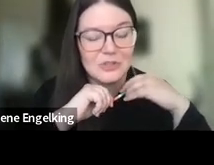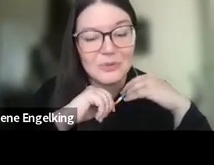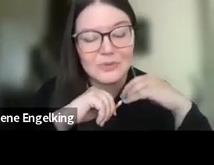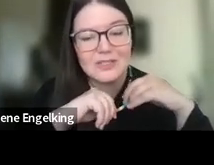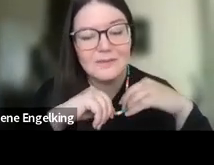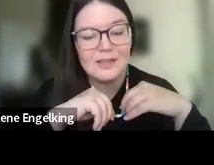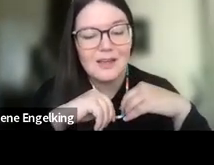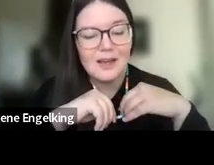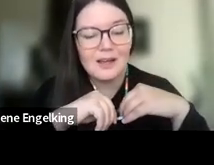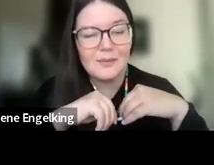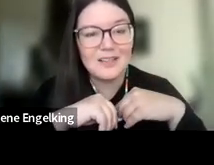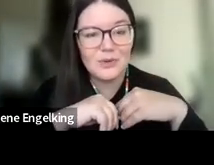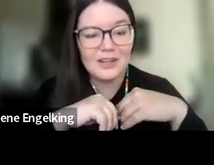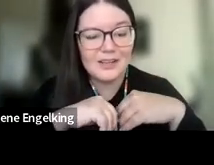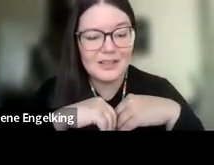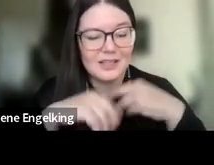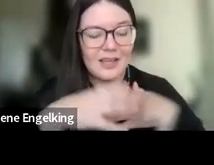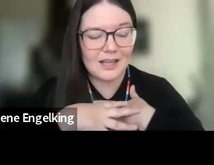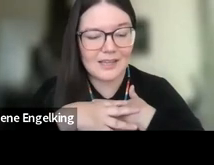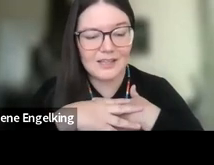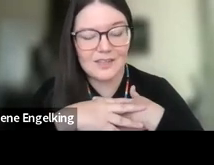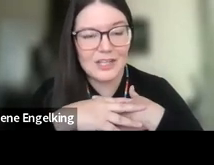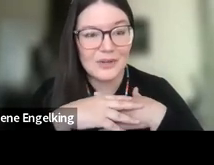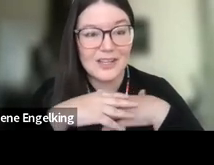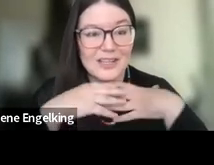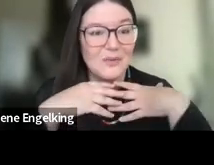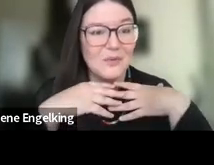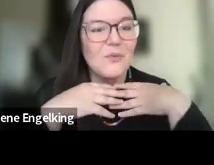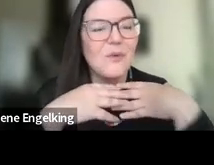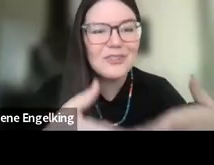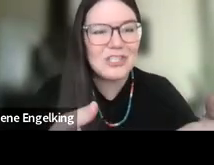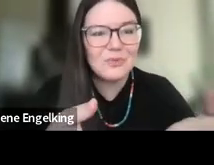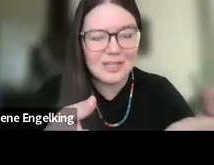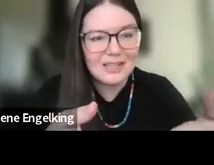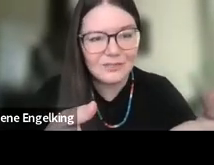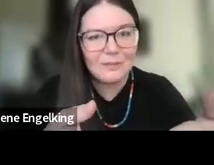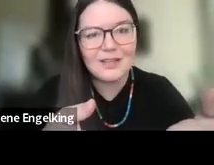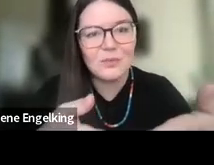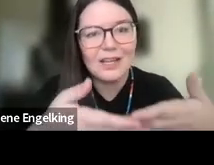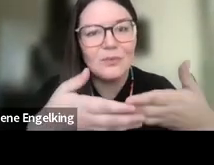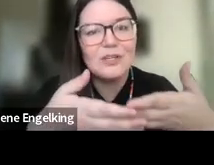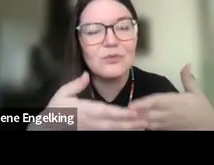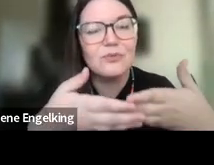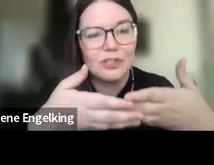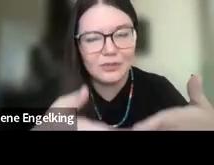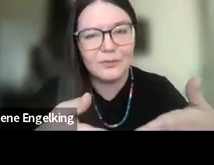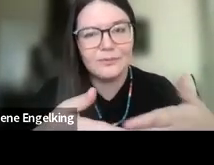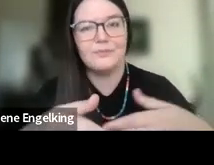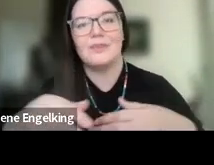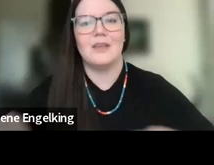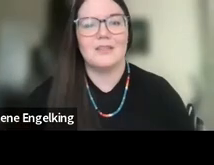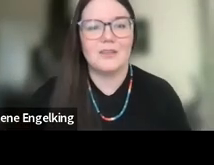you know, use, as well as at the end of it, you know, like, what else do you need from us? What can we do for